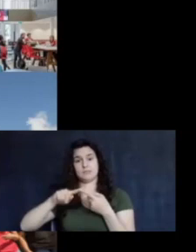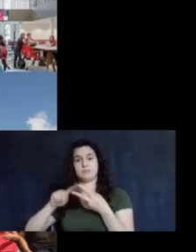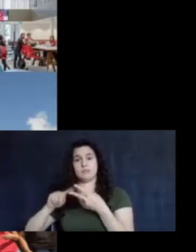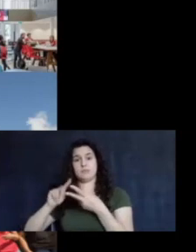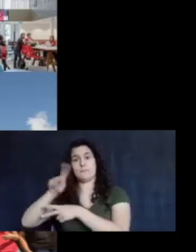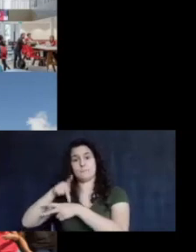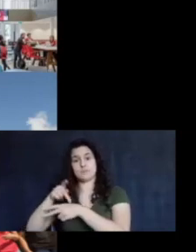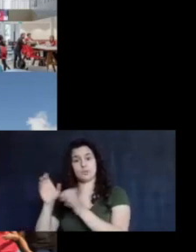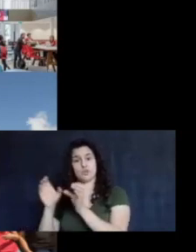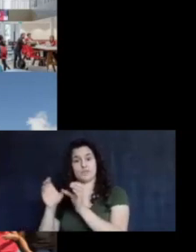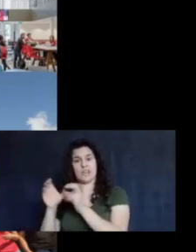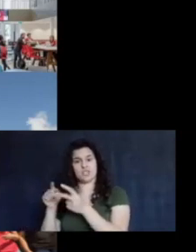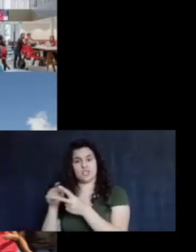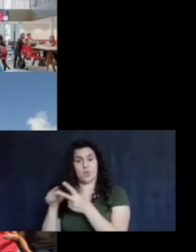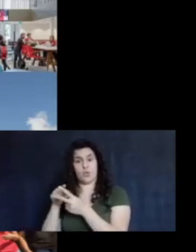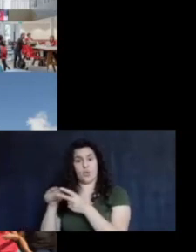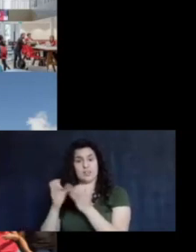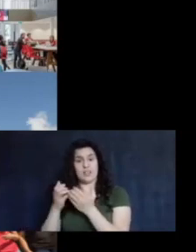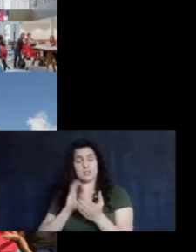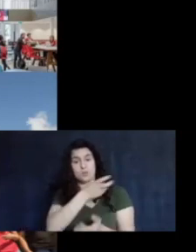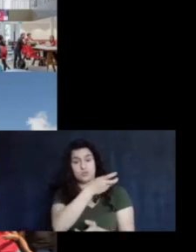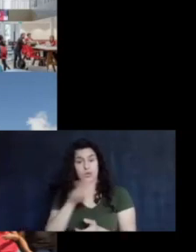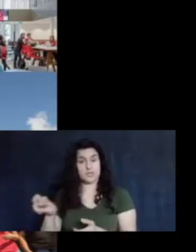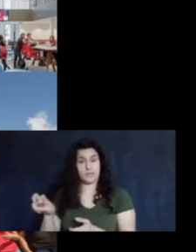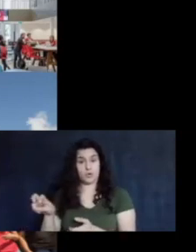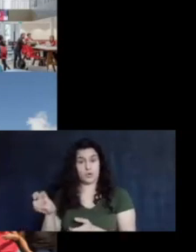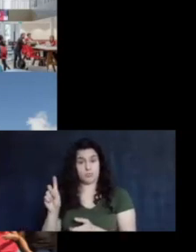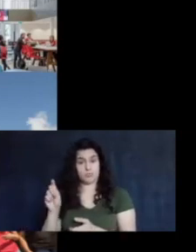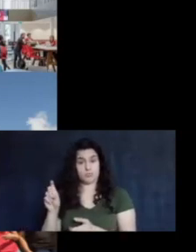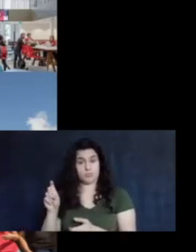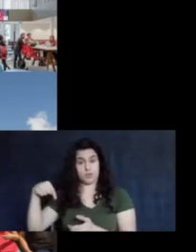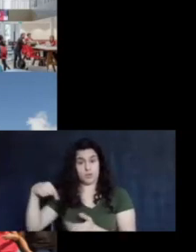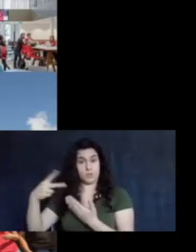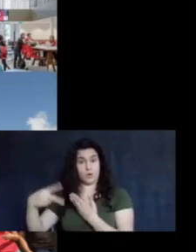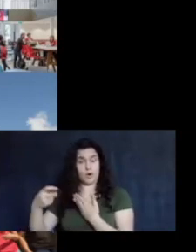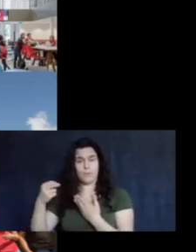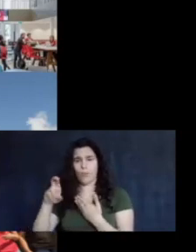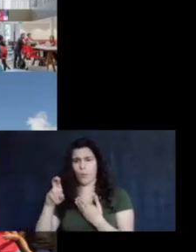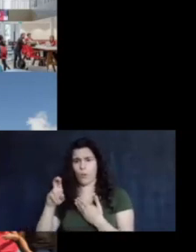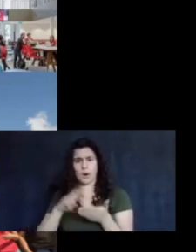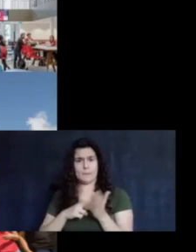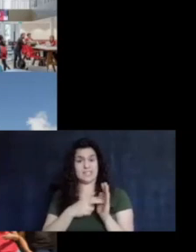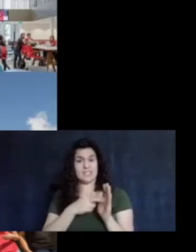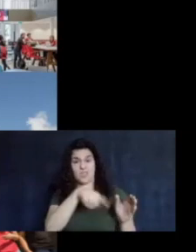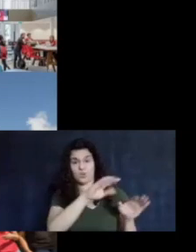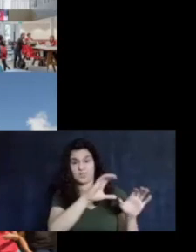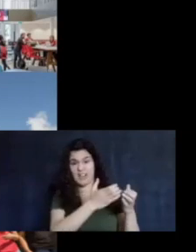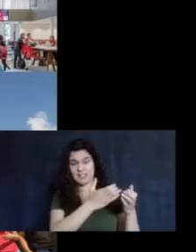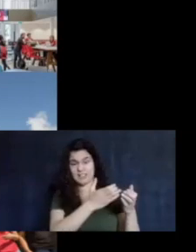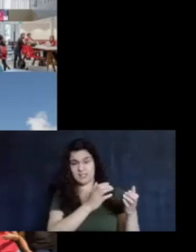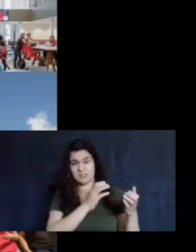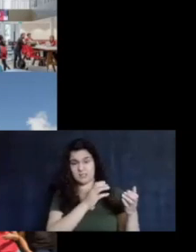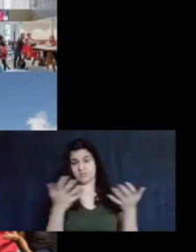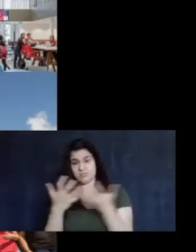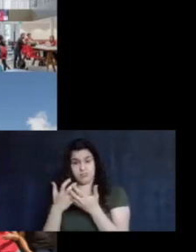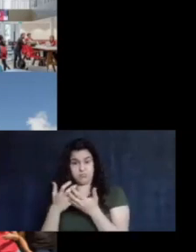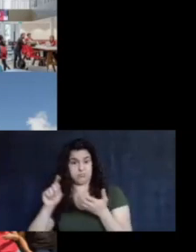those courses transfer into this program, or could we use some of those courses to transfer into this program?